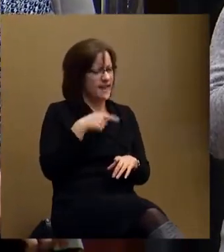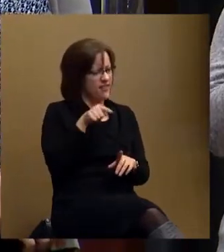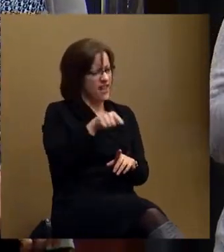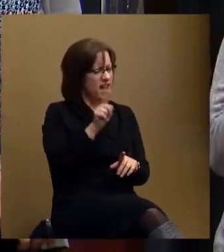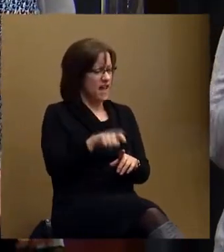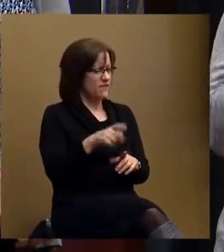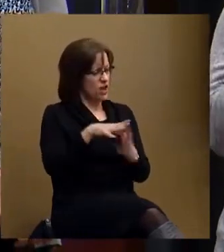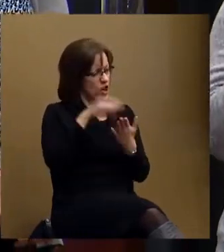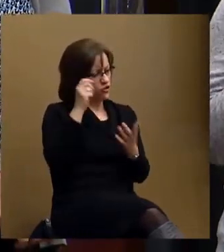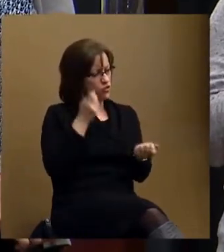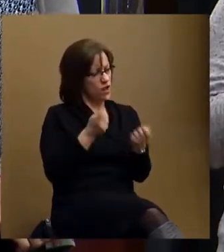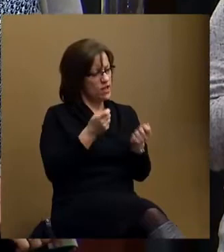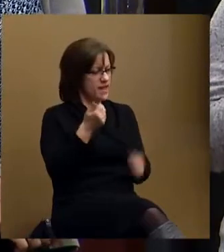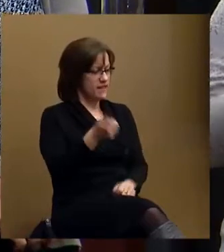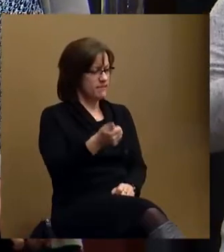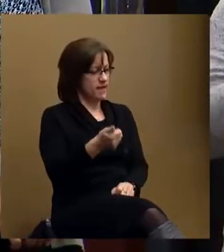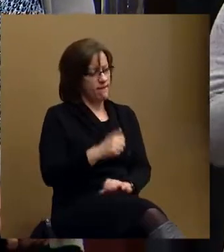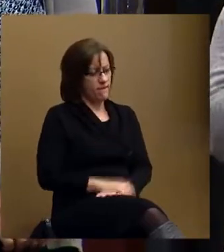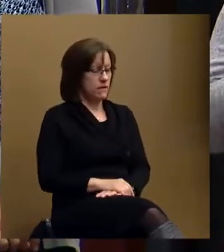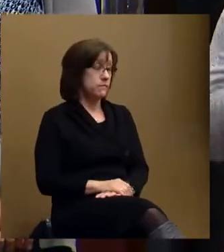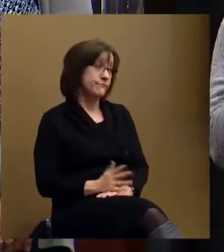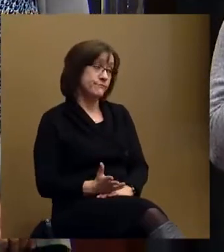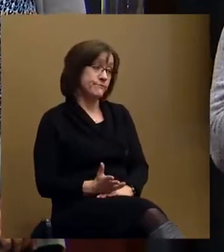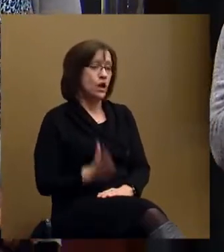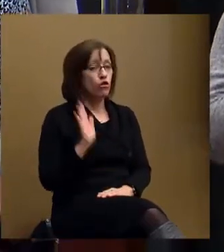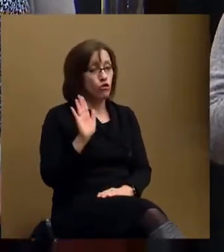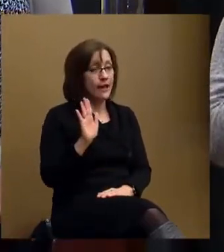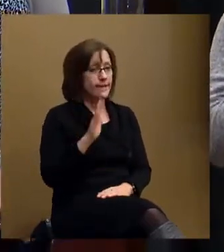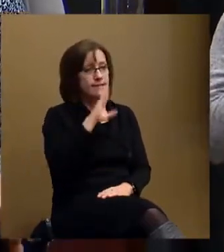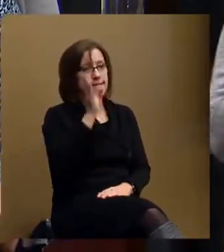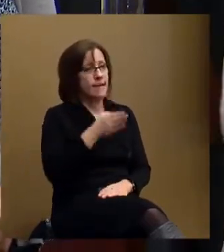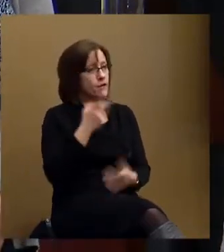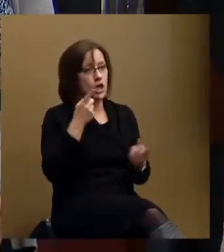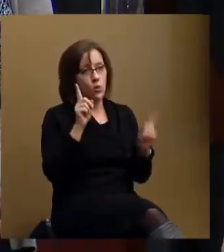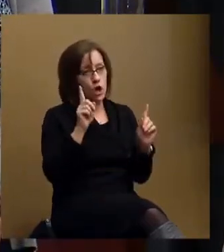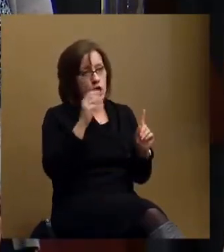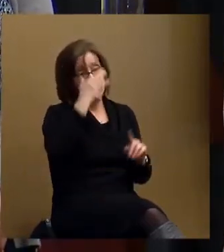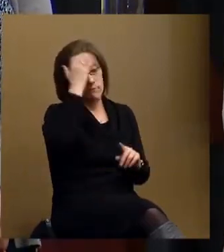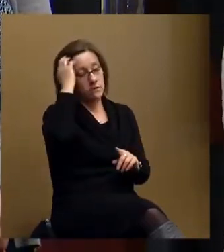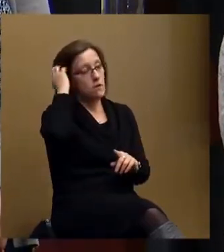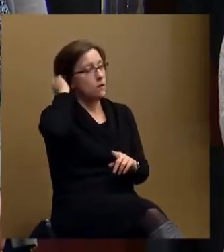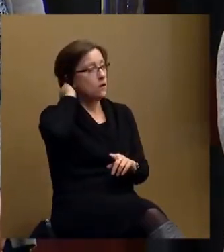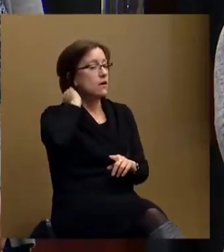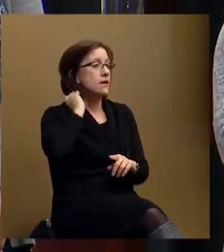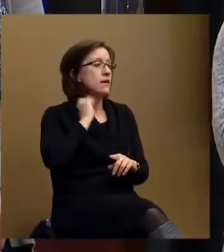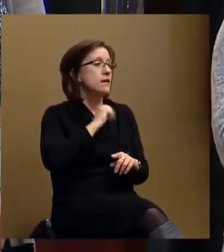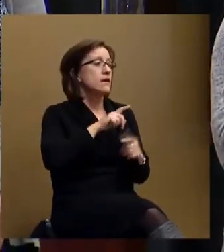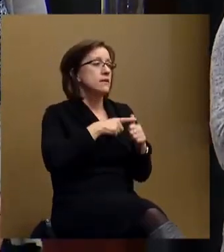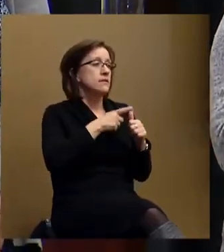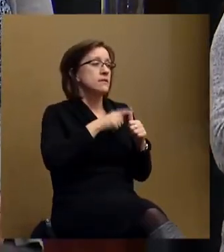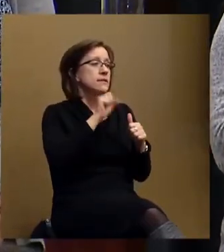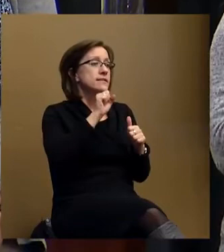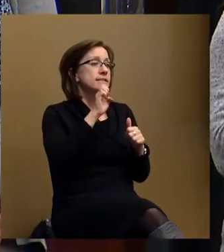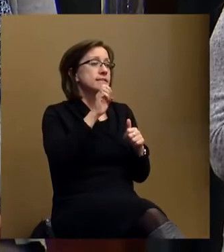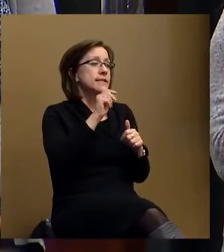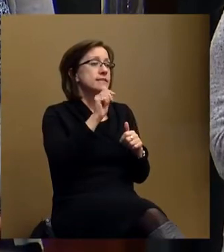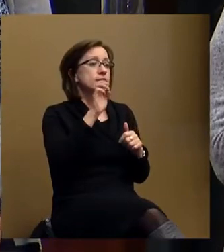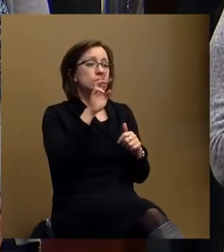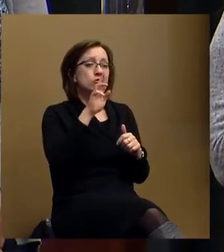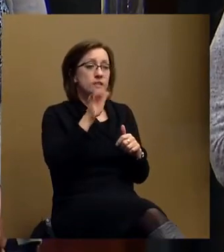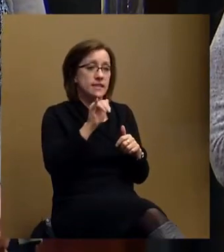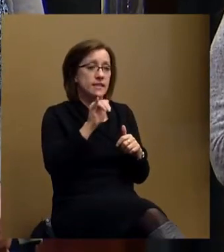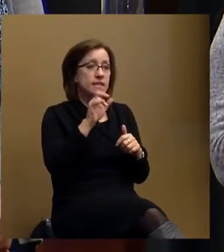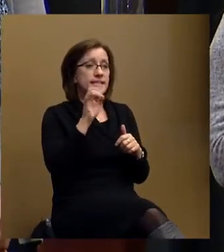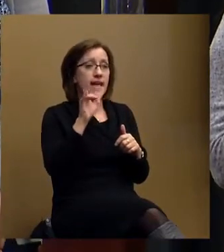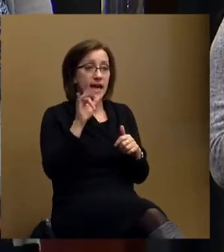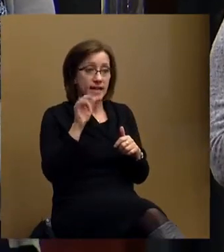And I'm like, great, that's never going to work. Okay, thank you. So sensory diet, first of all, I think an OT has to be a